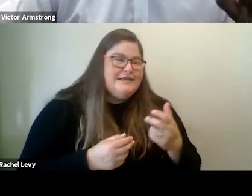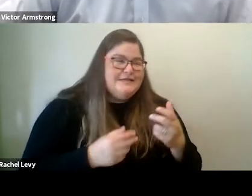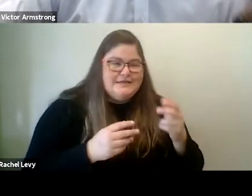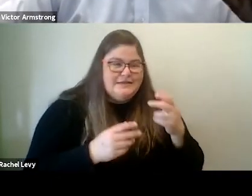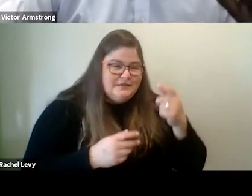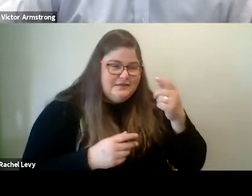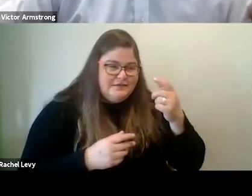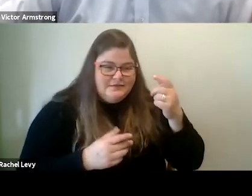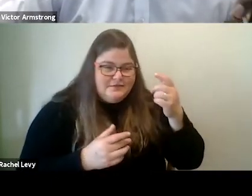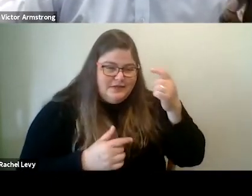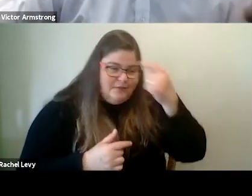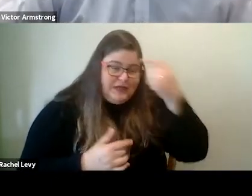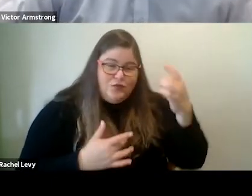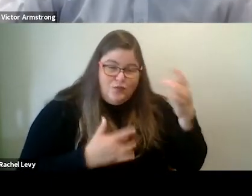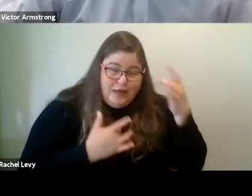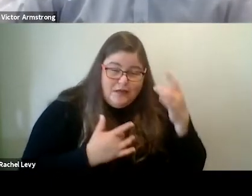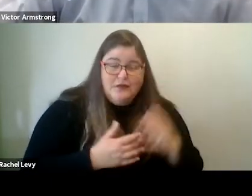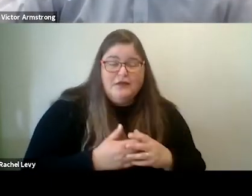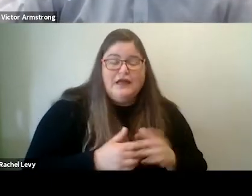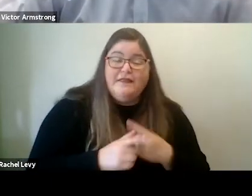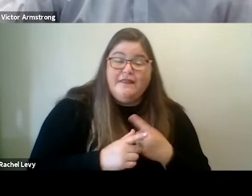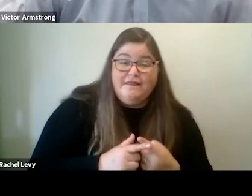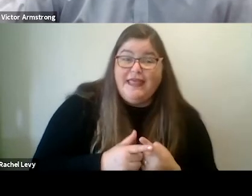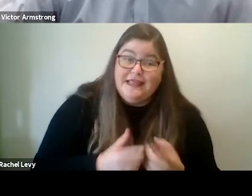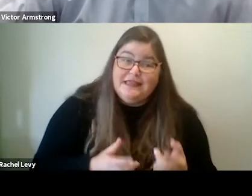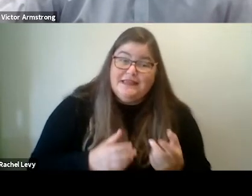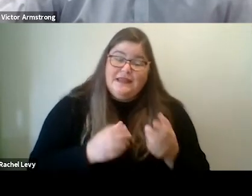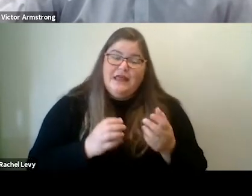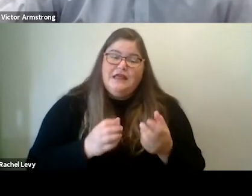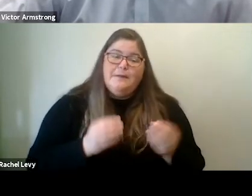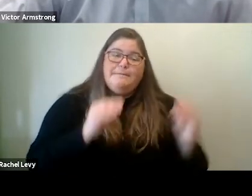incoherent, you have an increased likelihood of a negative outcome.